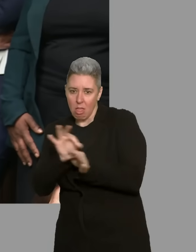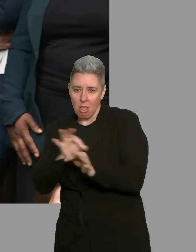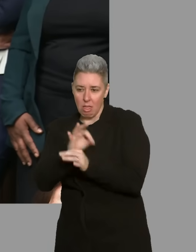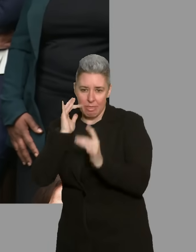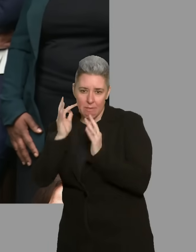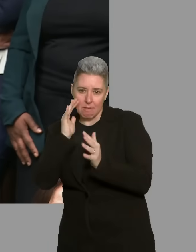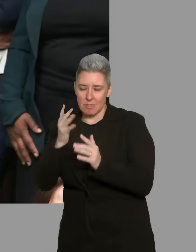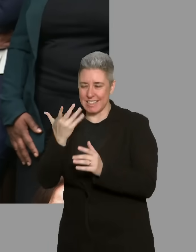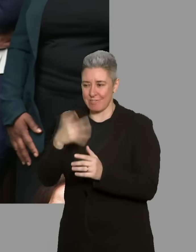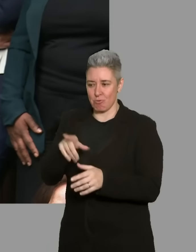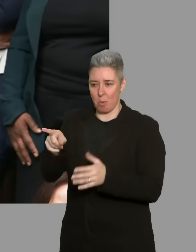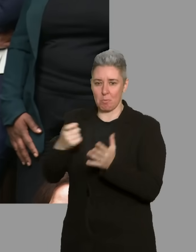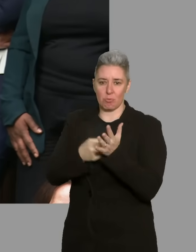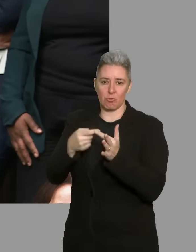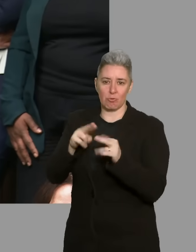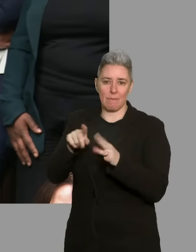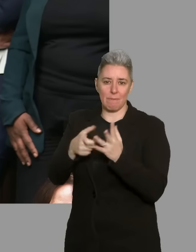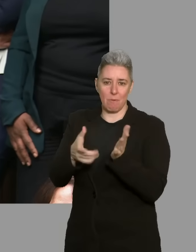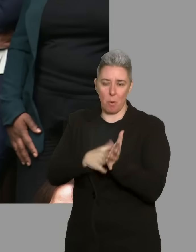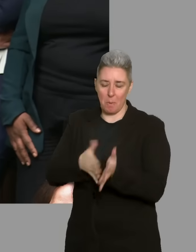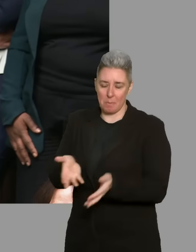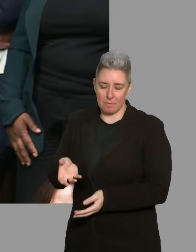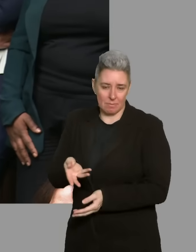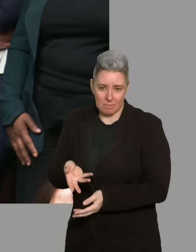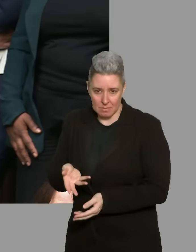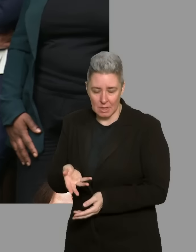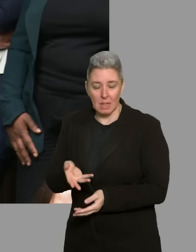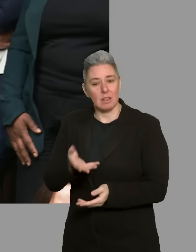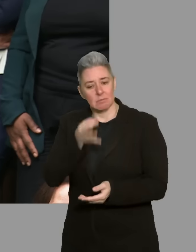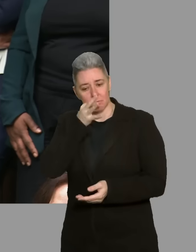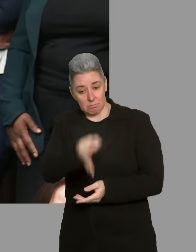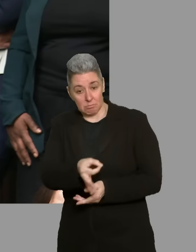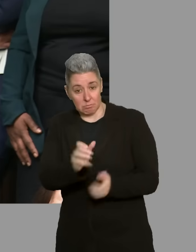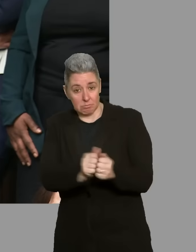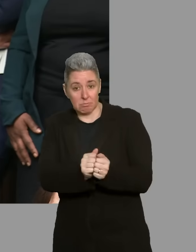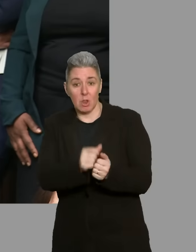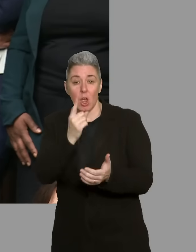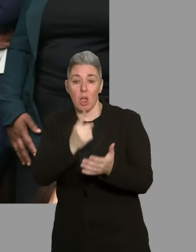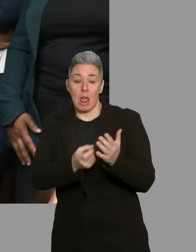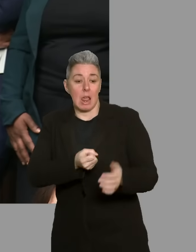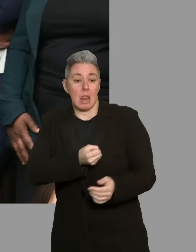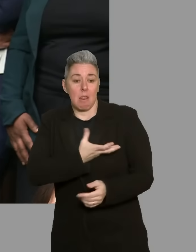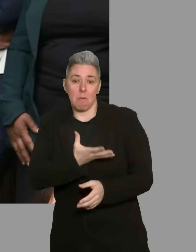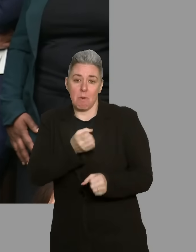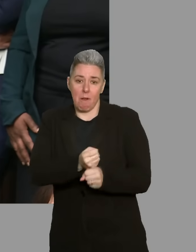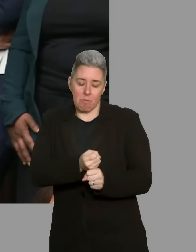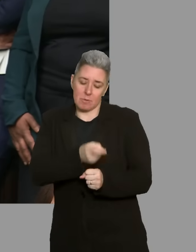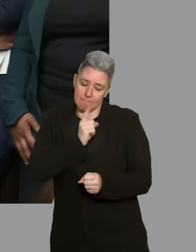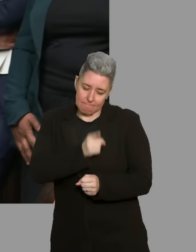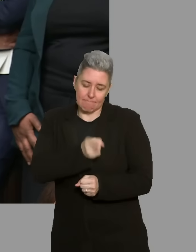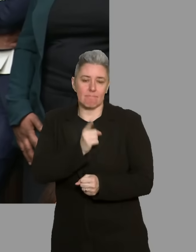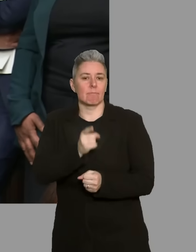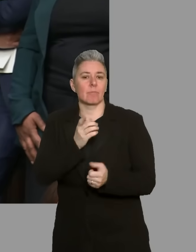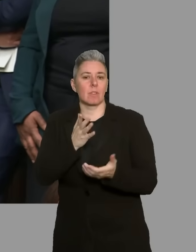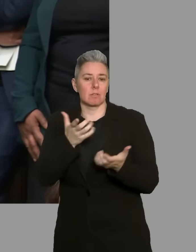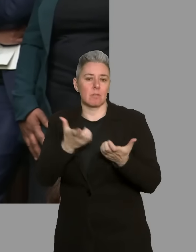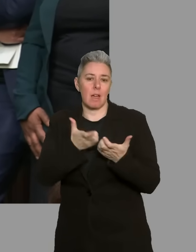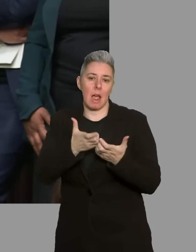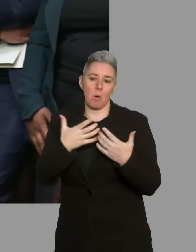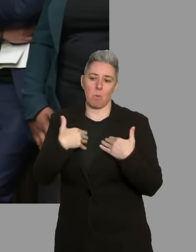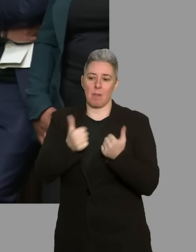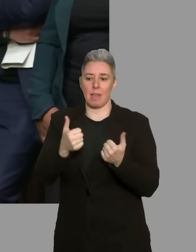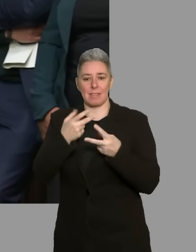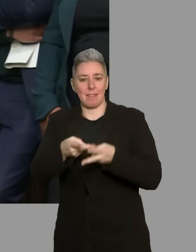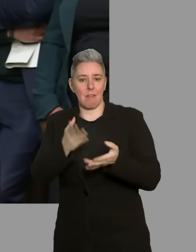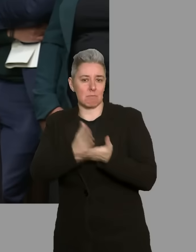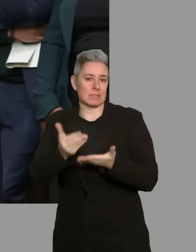it is only with a Labour government that healthcare in this country is safe, and that Reform must never, ever be in a position to